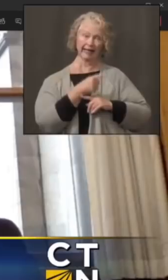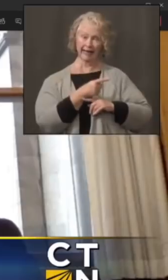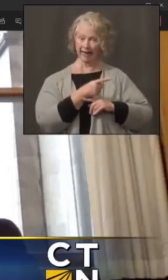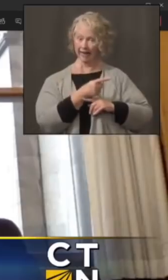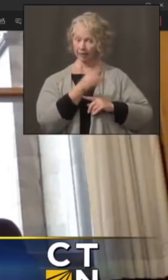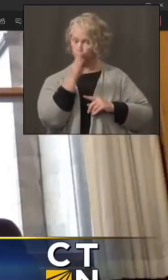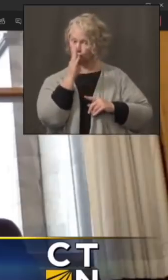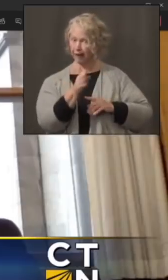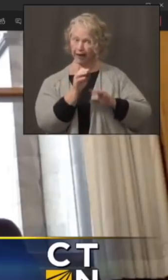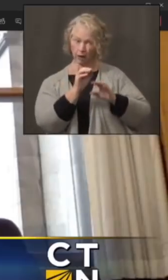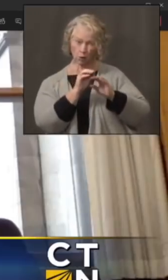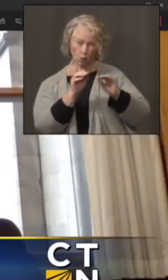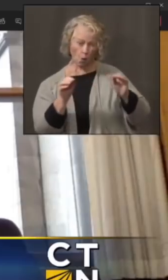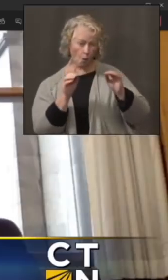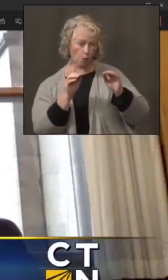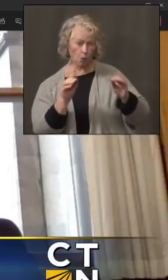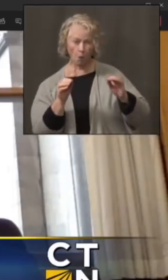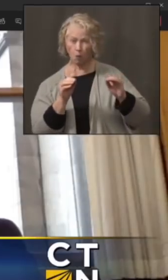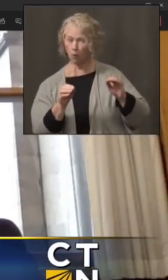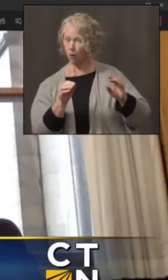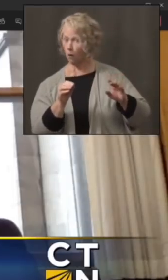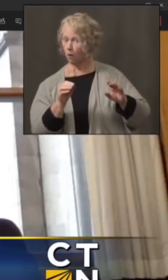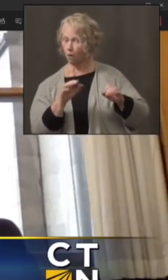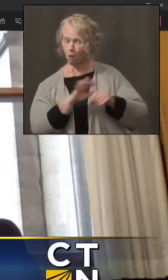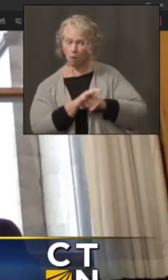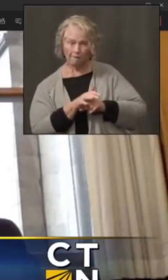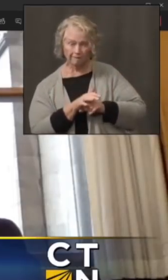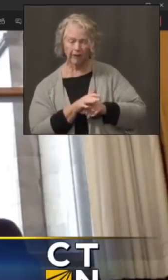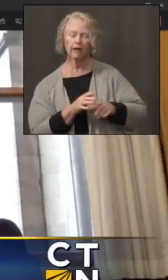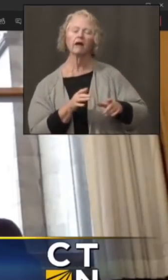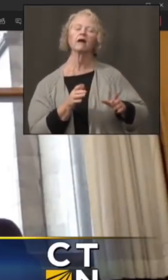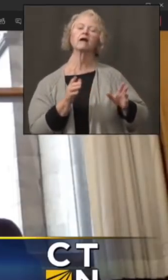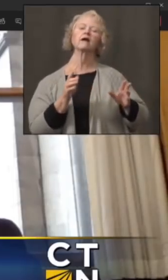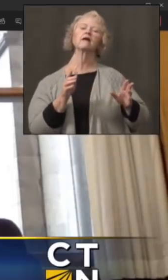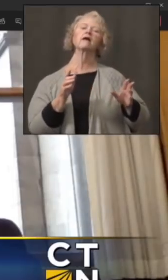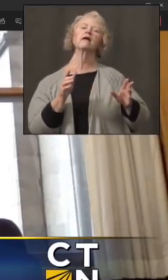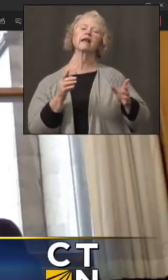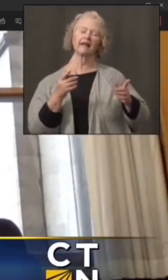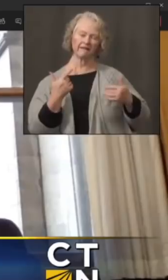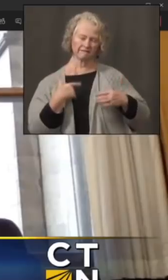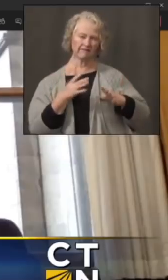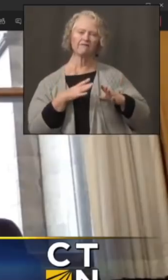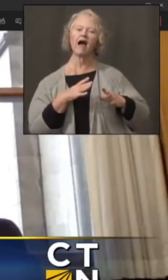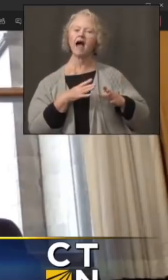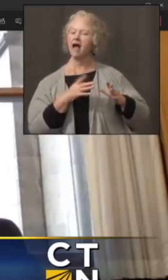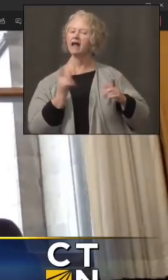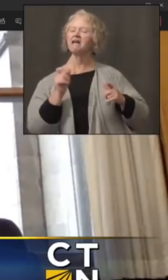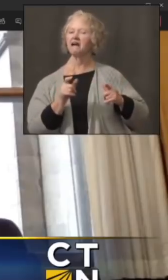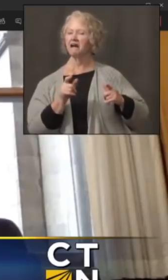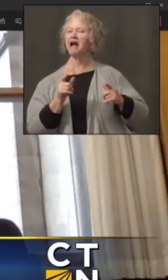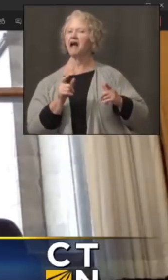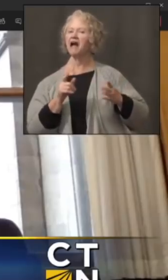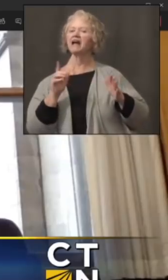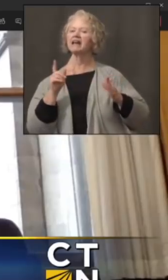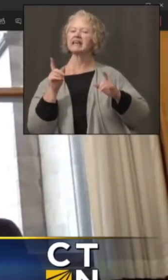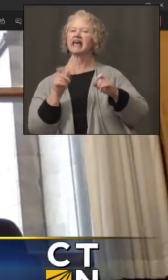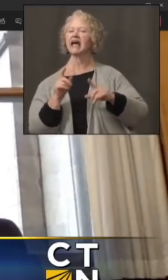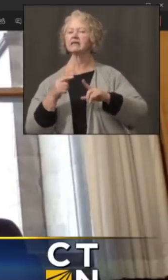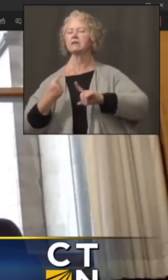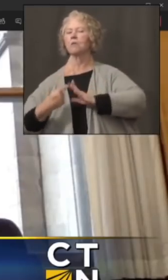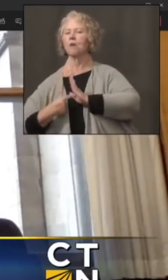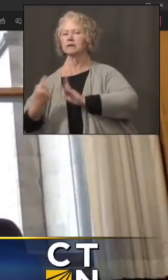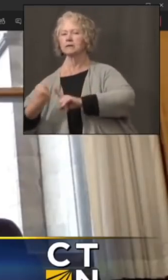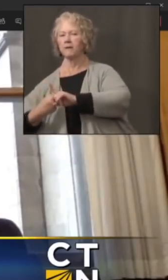testing your staff. We've ratcheted that back up to weekly just in anticipation of more community spread and wanting to make sure that we catch any